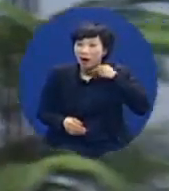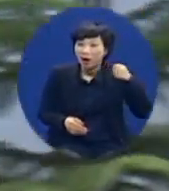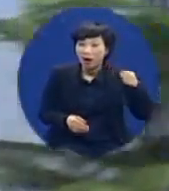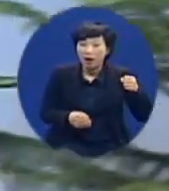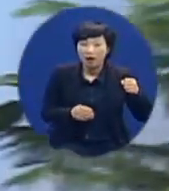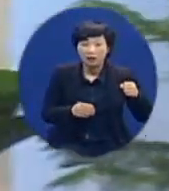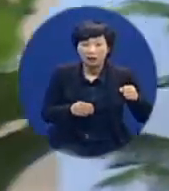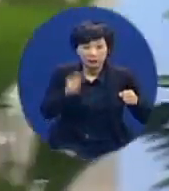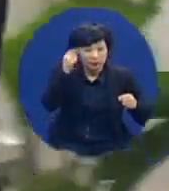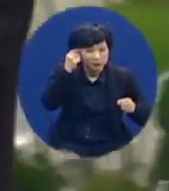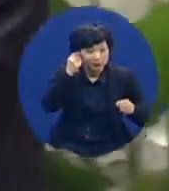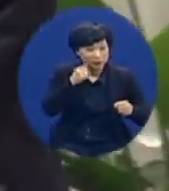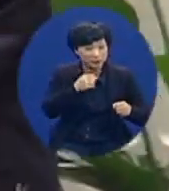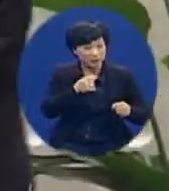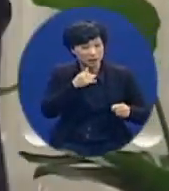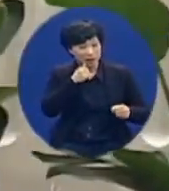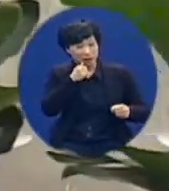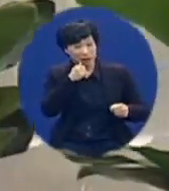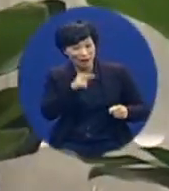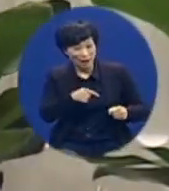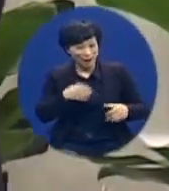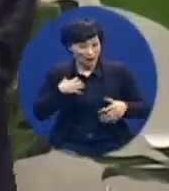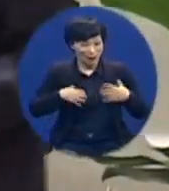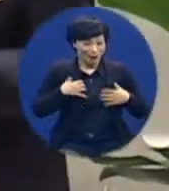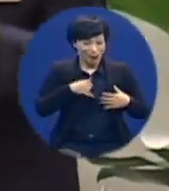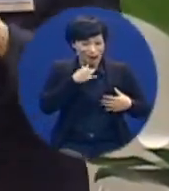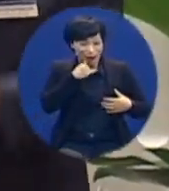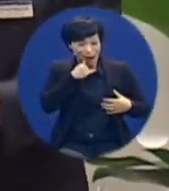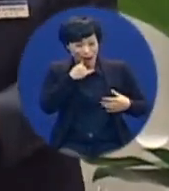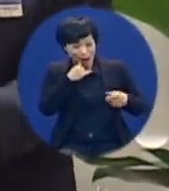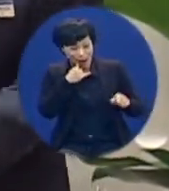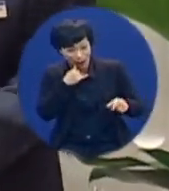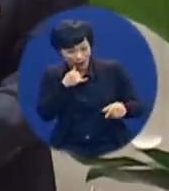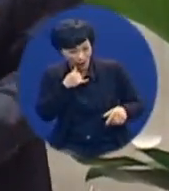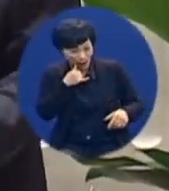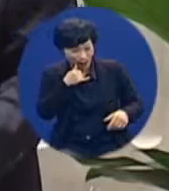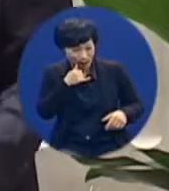the devil can easily be tempted by their traps.